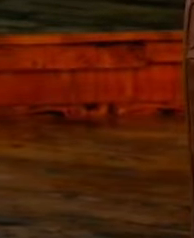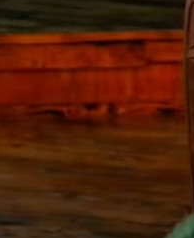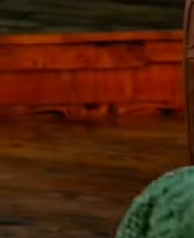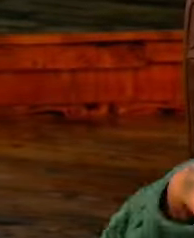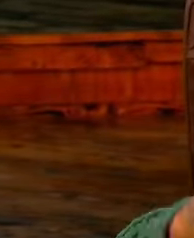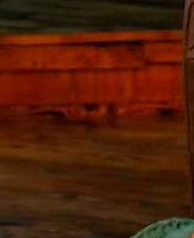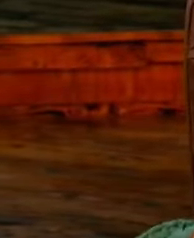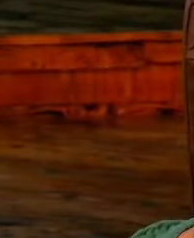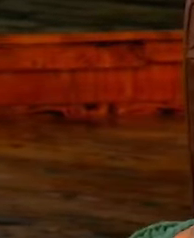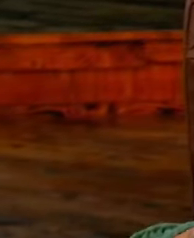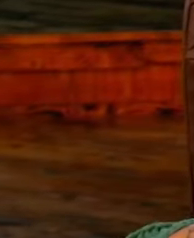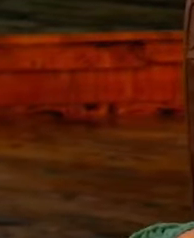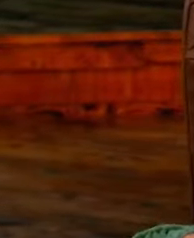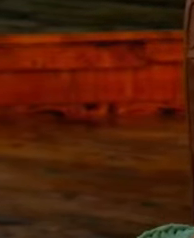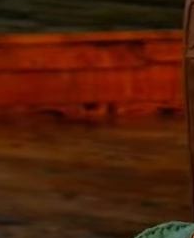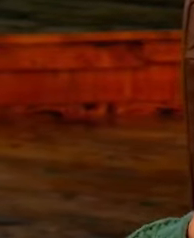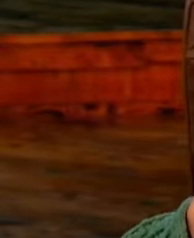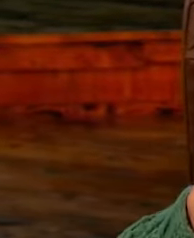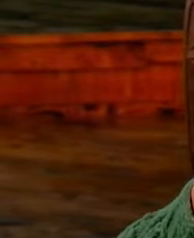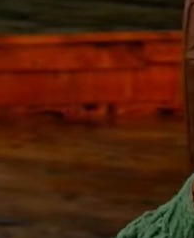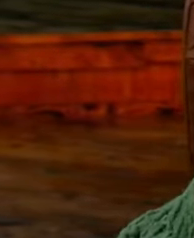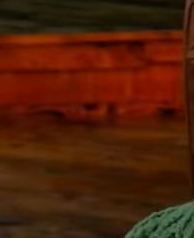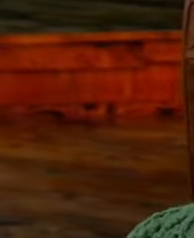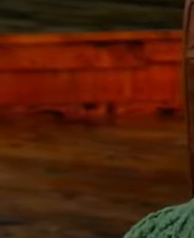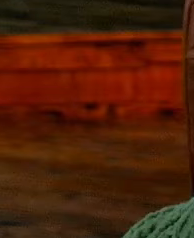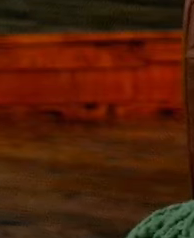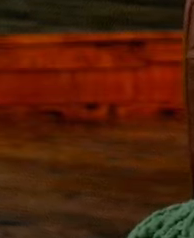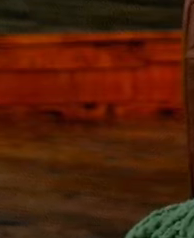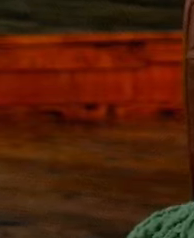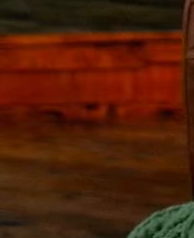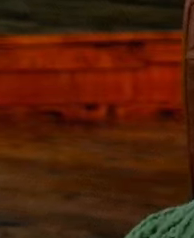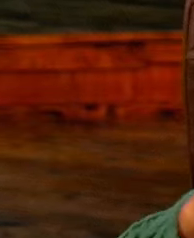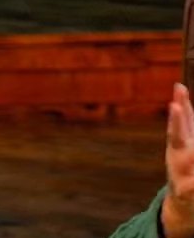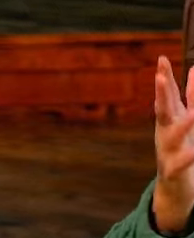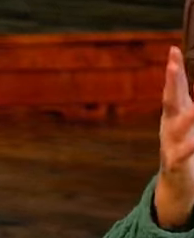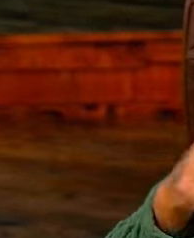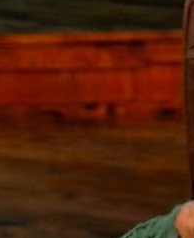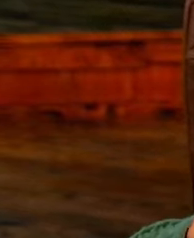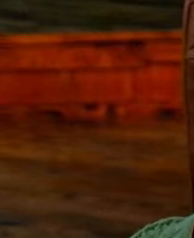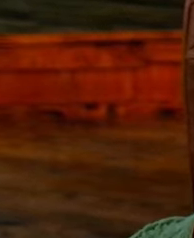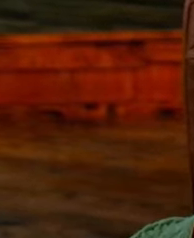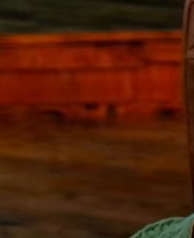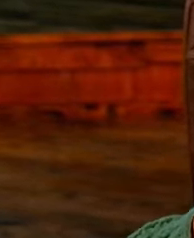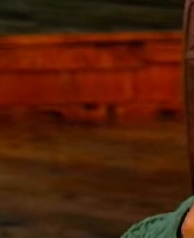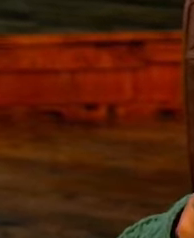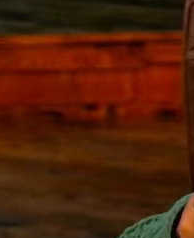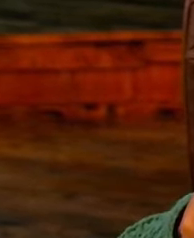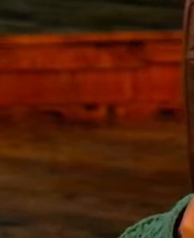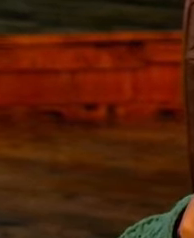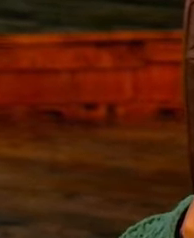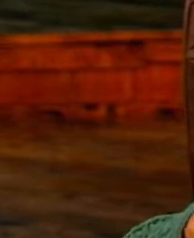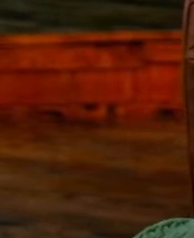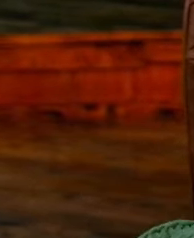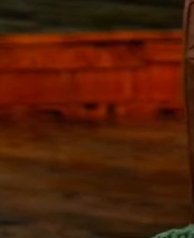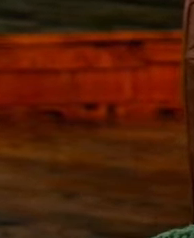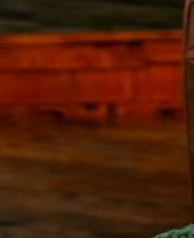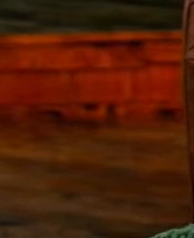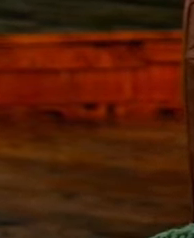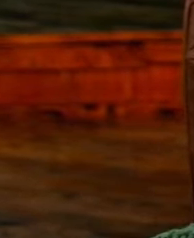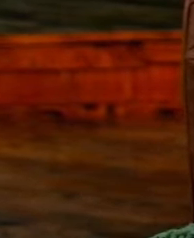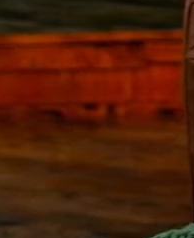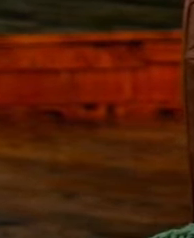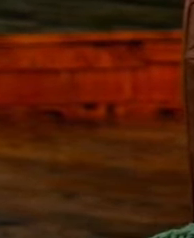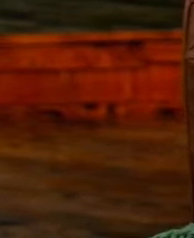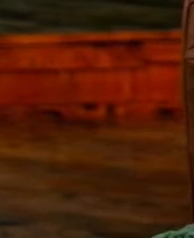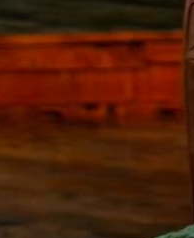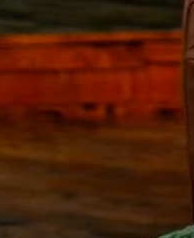I'm sorry. Okay, I'll put it this way. If it's fantasy, we'll just say fairies. If it's fantasy, it's not